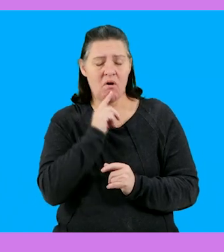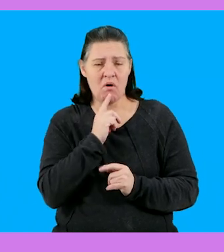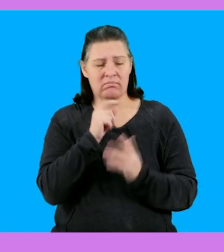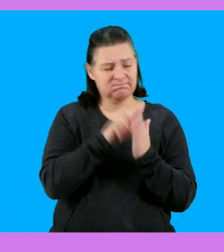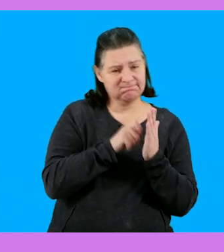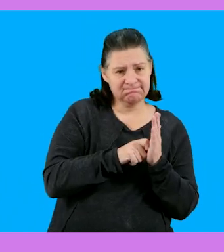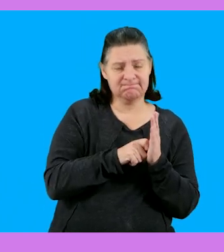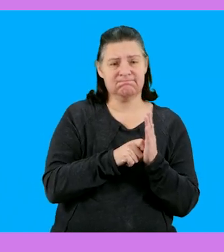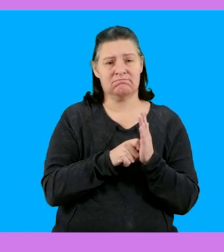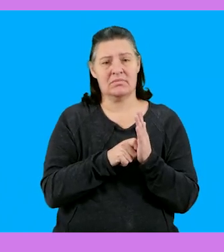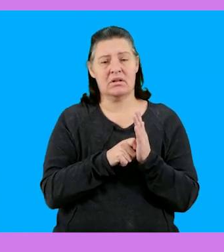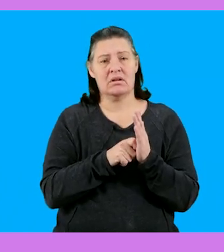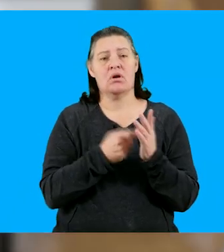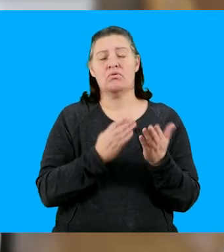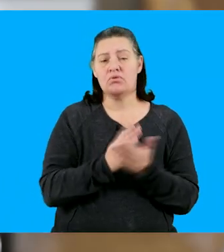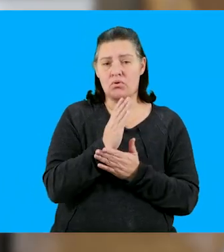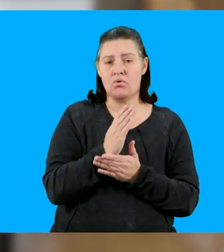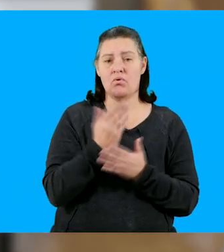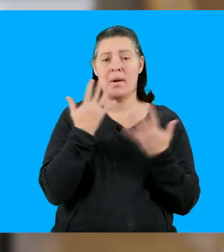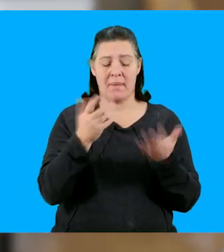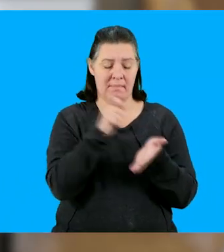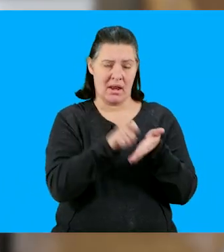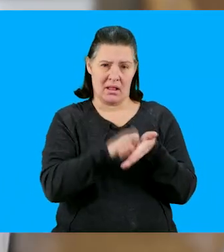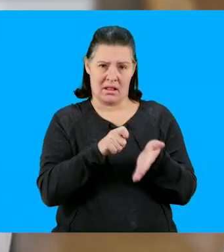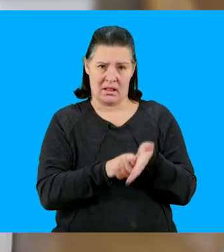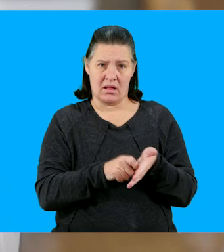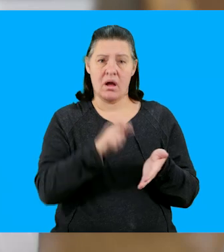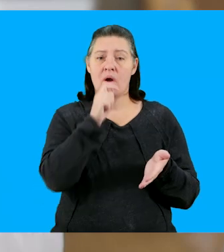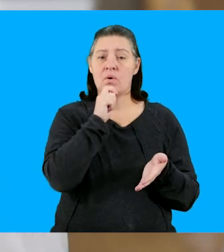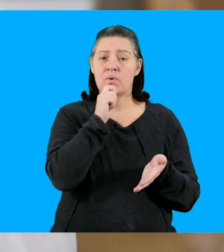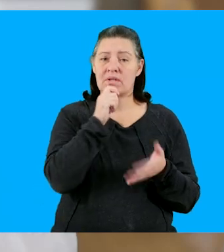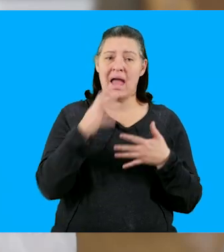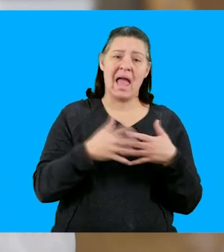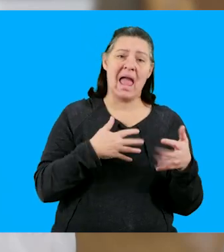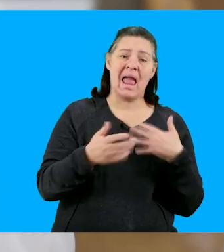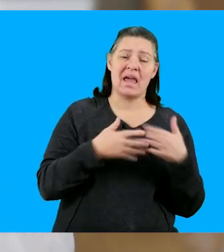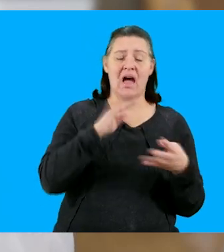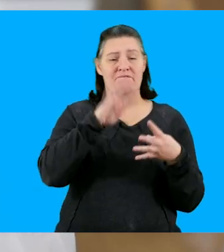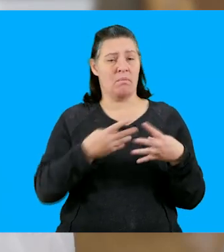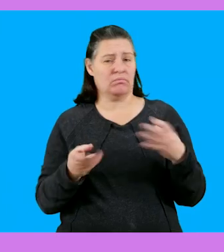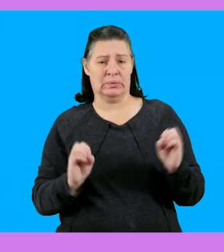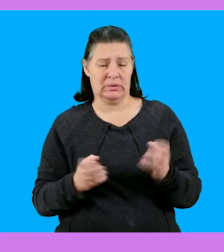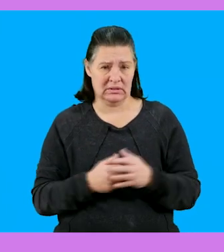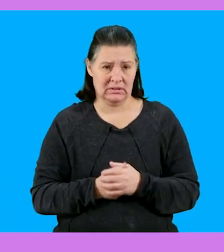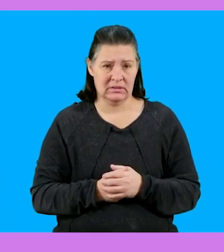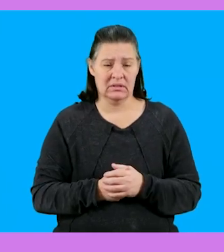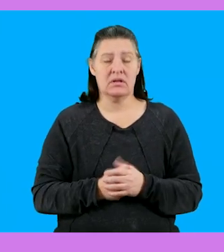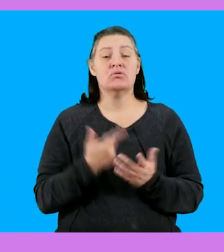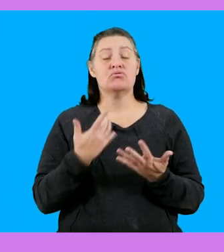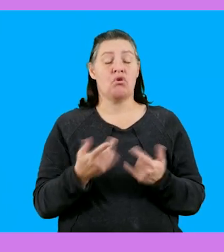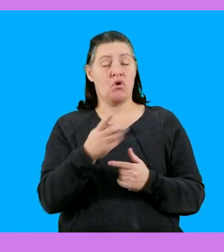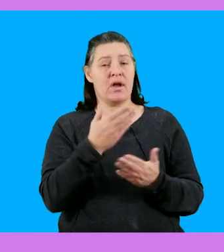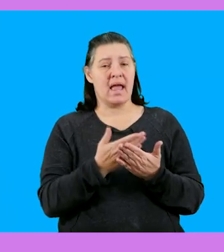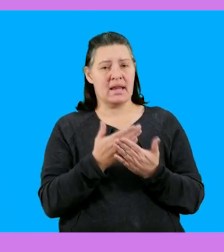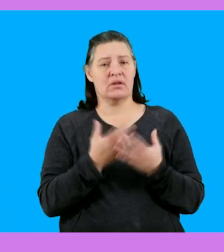manual calculations. Very important to note, through manual calculations without the use of any formulae, right? And then also